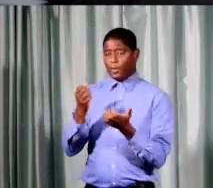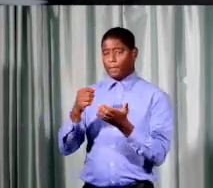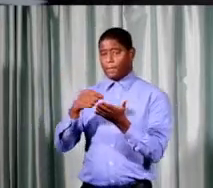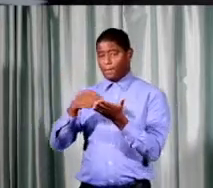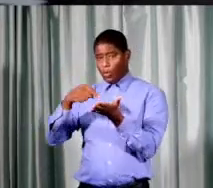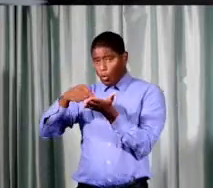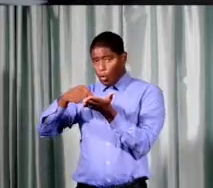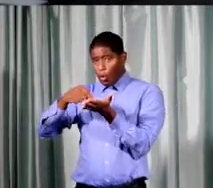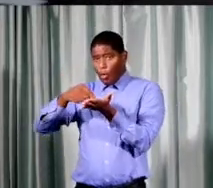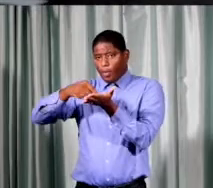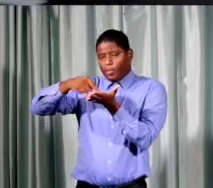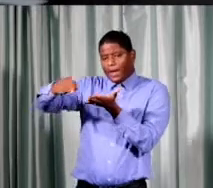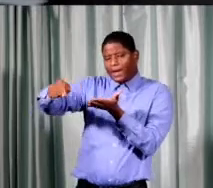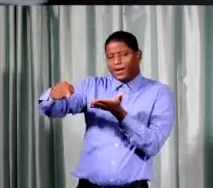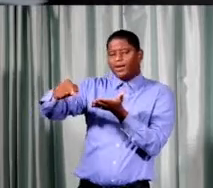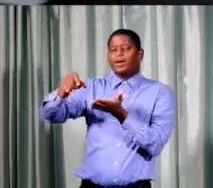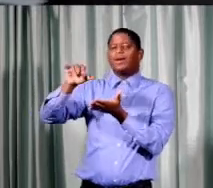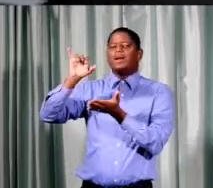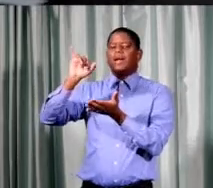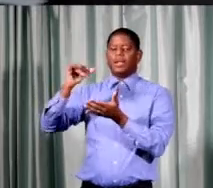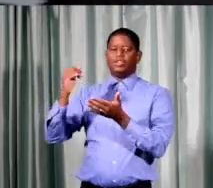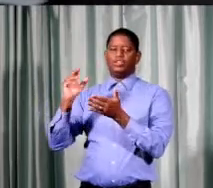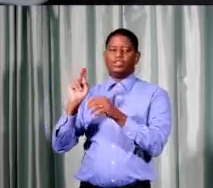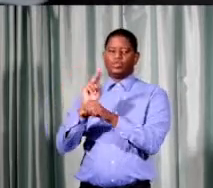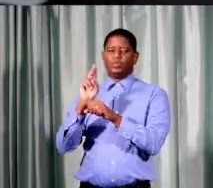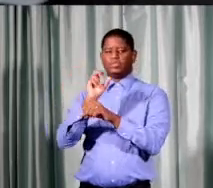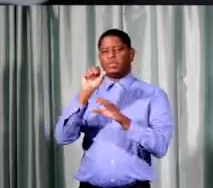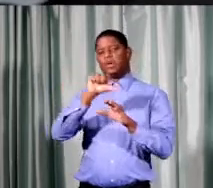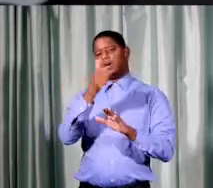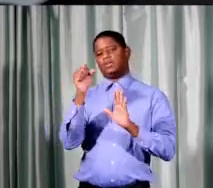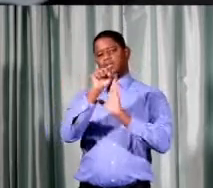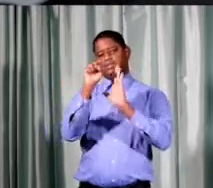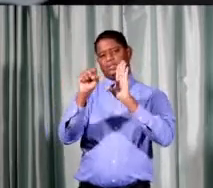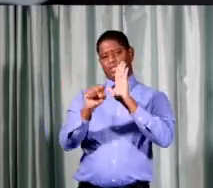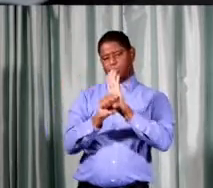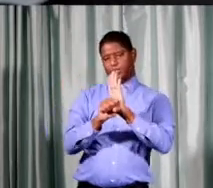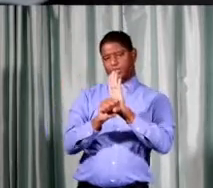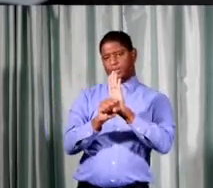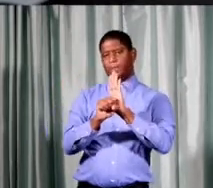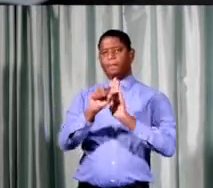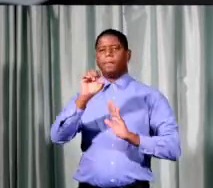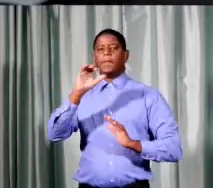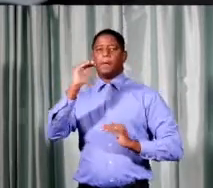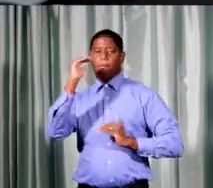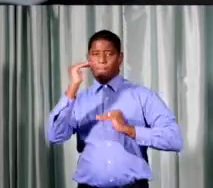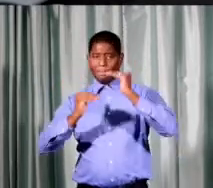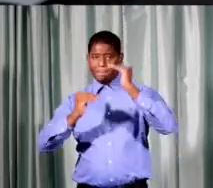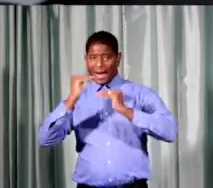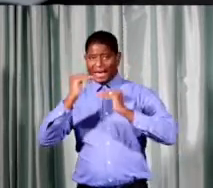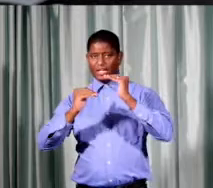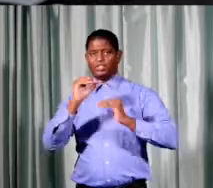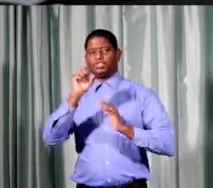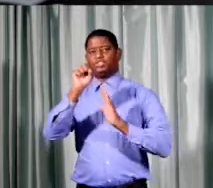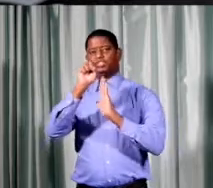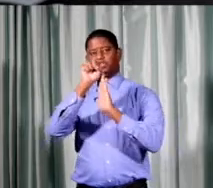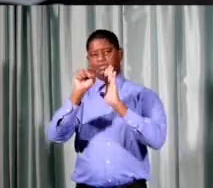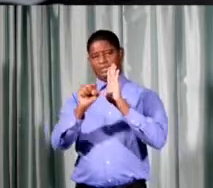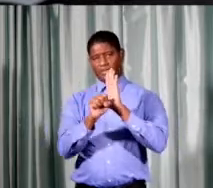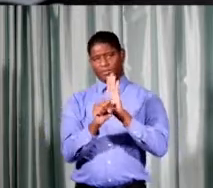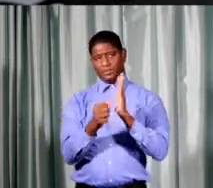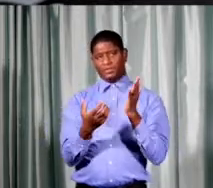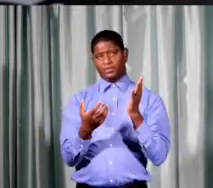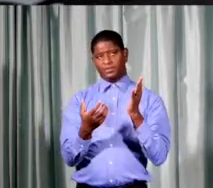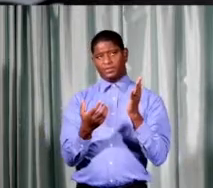of financial position, and your cash flow statement, which the name alone tells you what that is